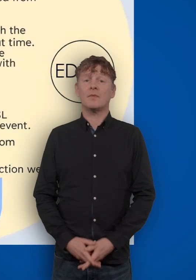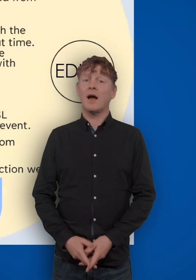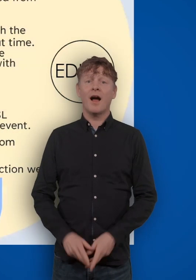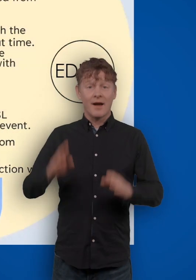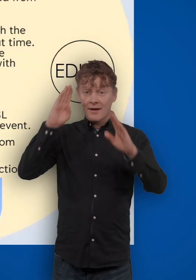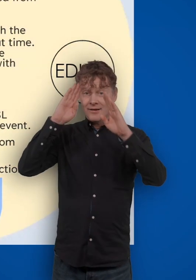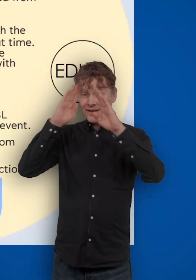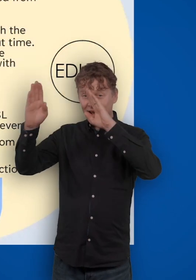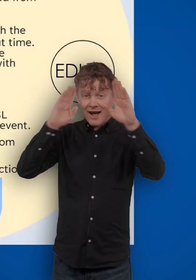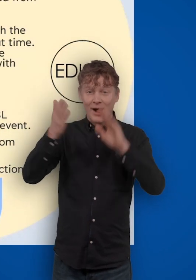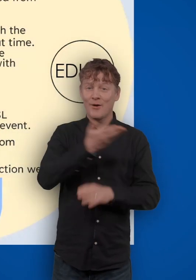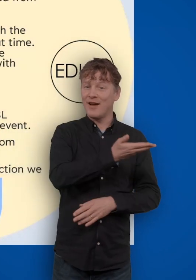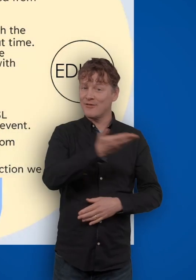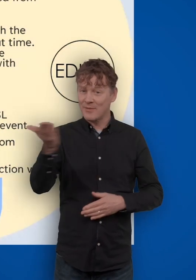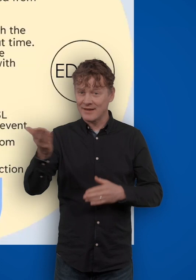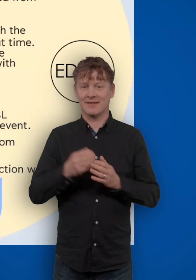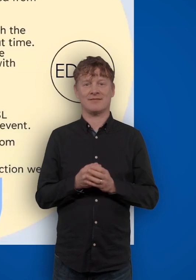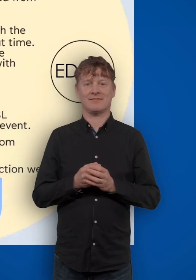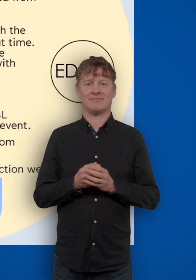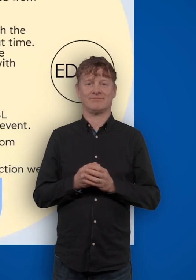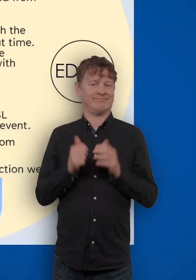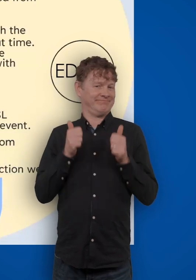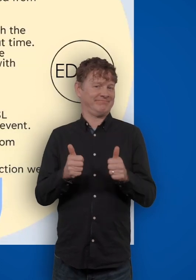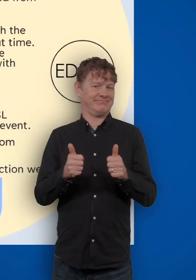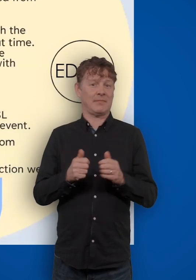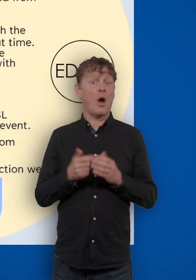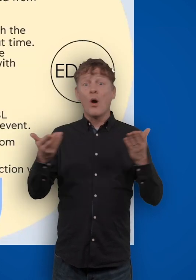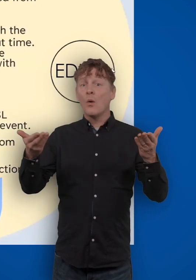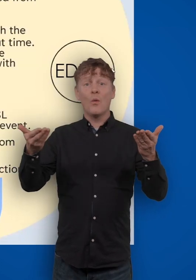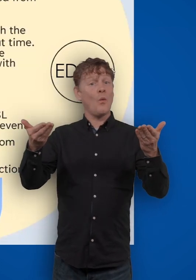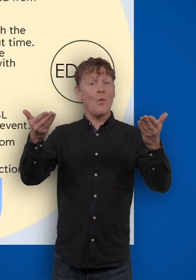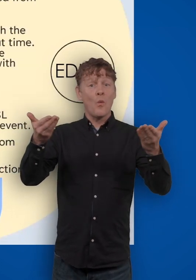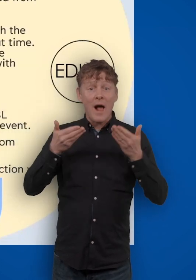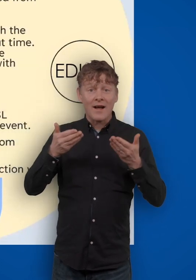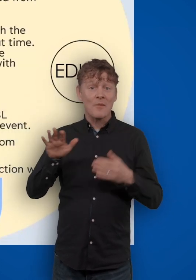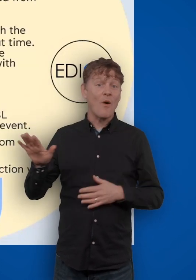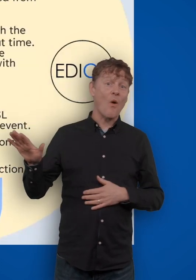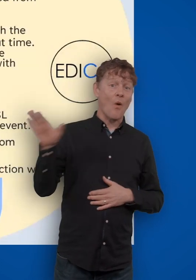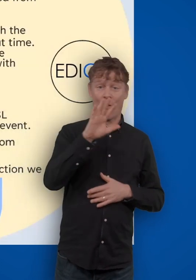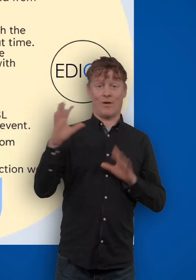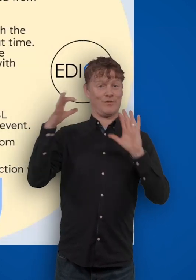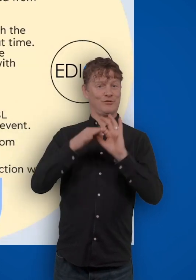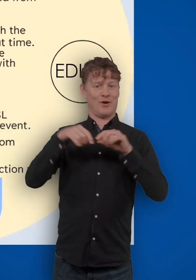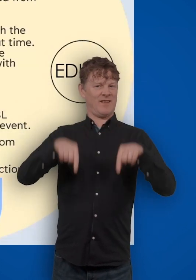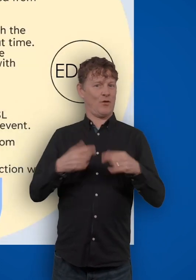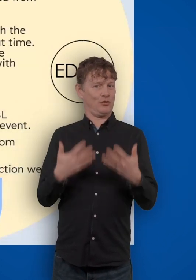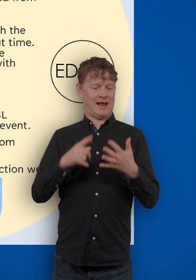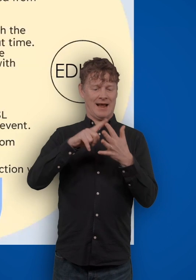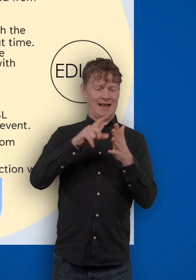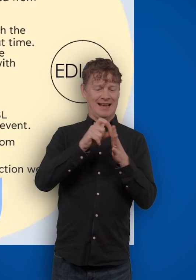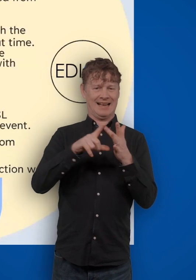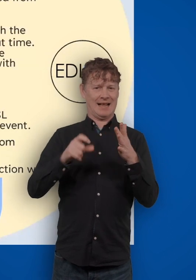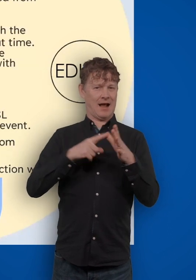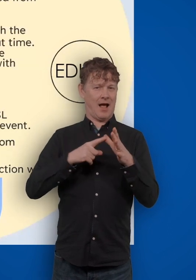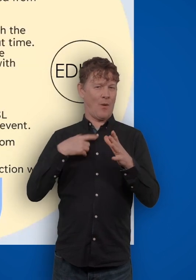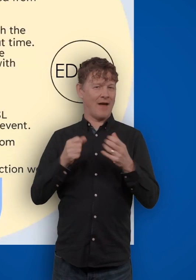Hello, everybody. Oh, fantastic. Welcome to everyone that is joining us for today's EDICa